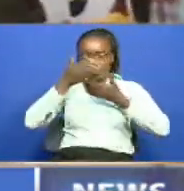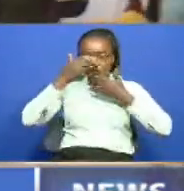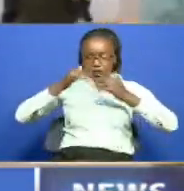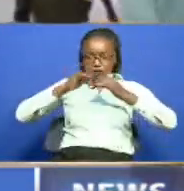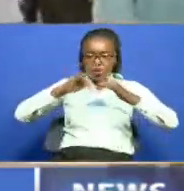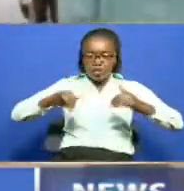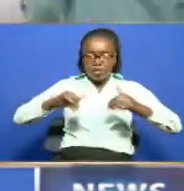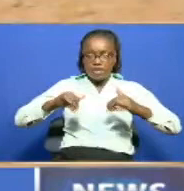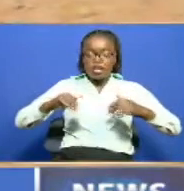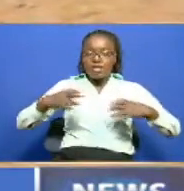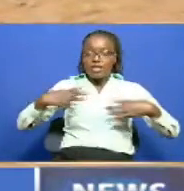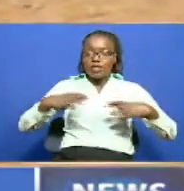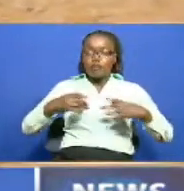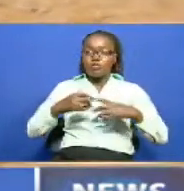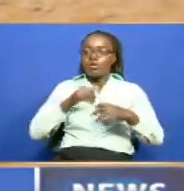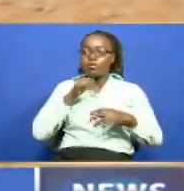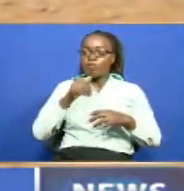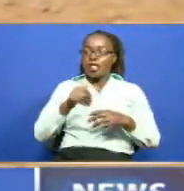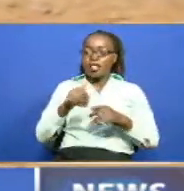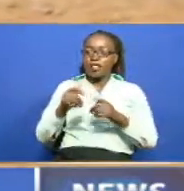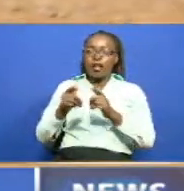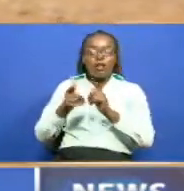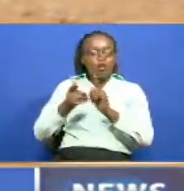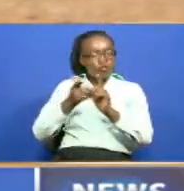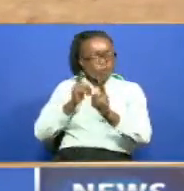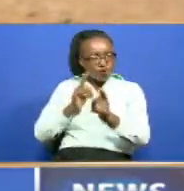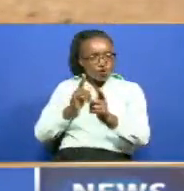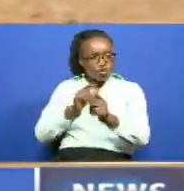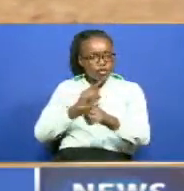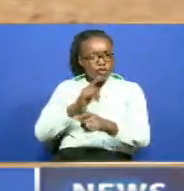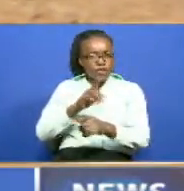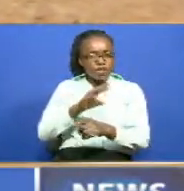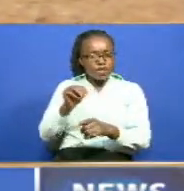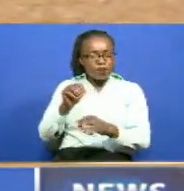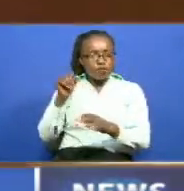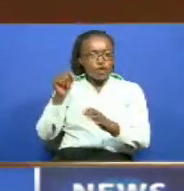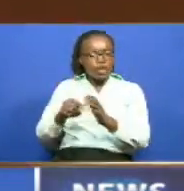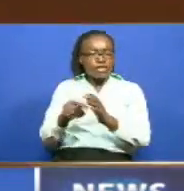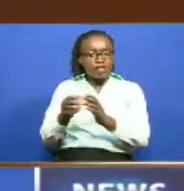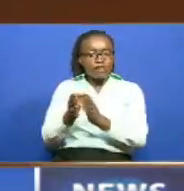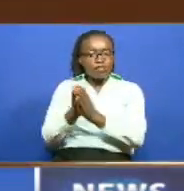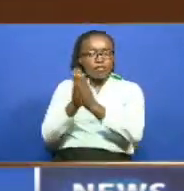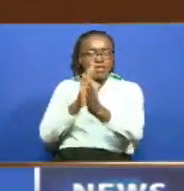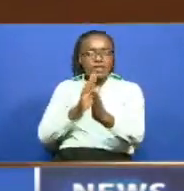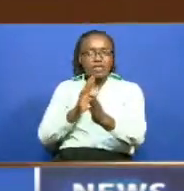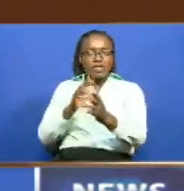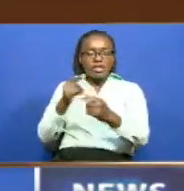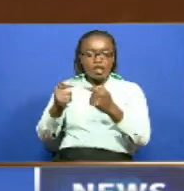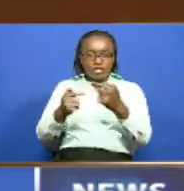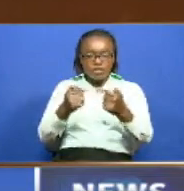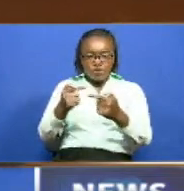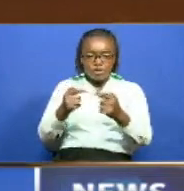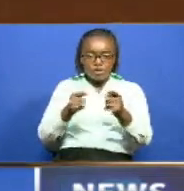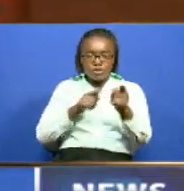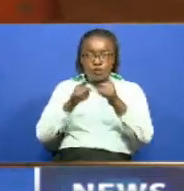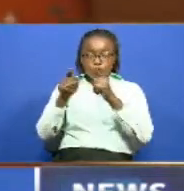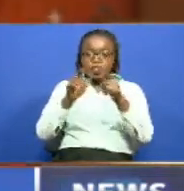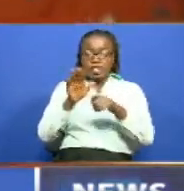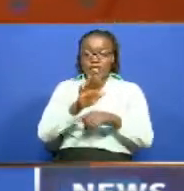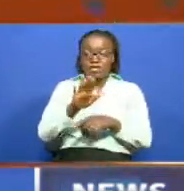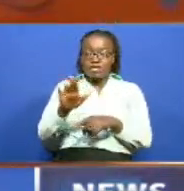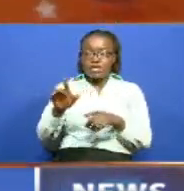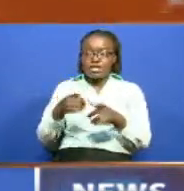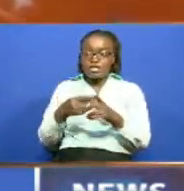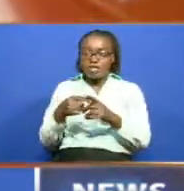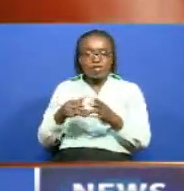locals from non-locals who were all in the bus before ordering the locals to get into the bus and proceed with their journey. The gang then